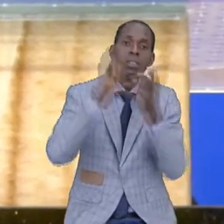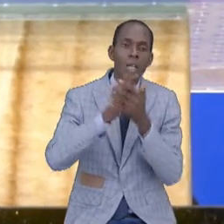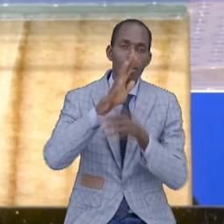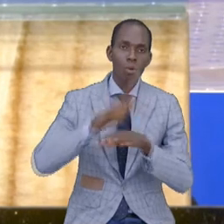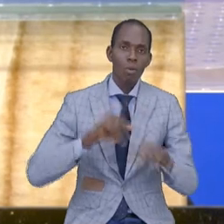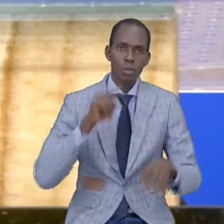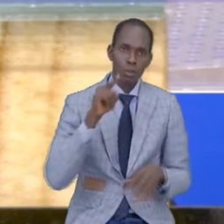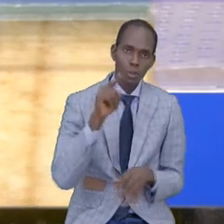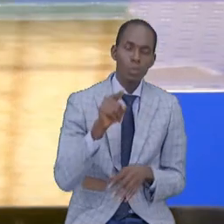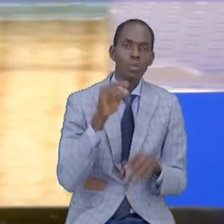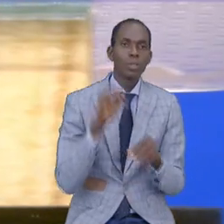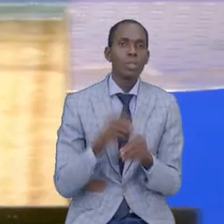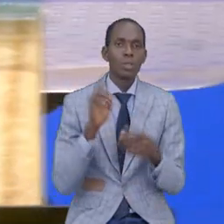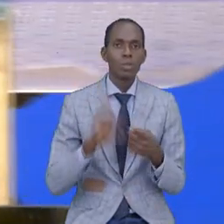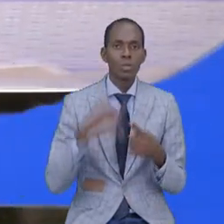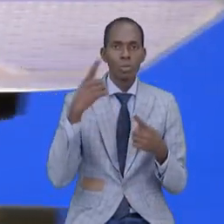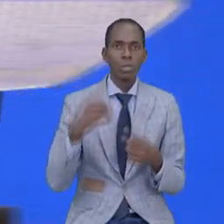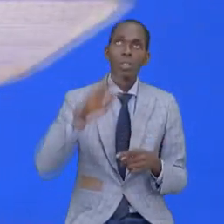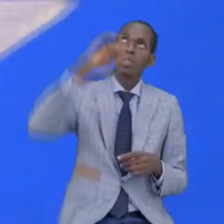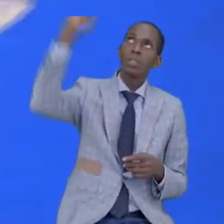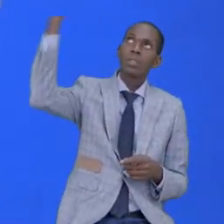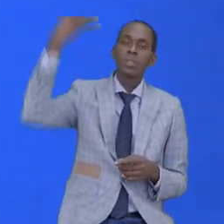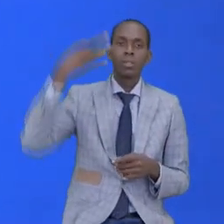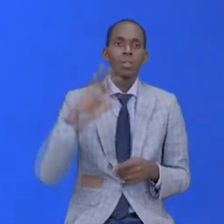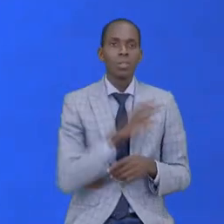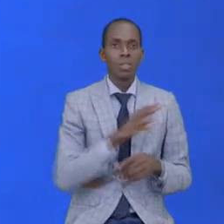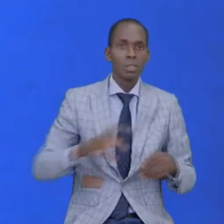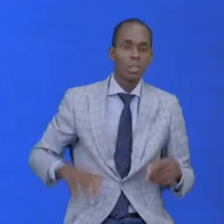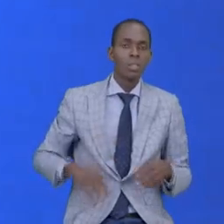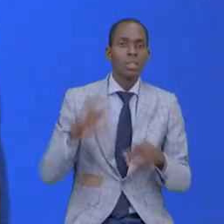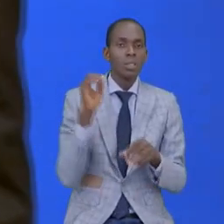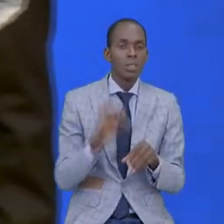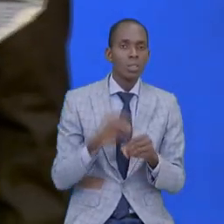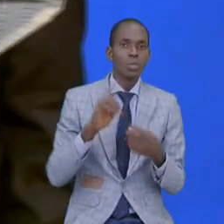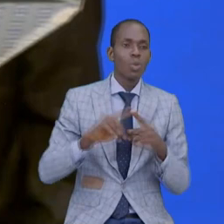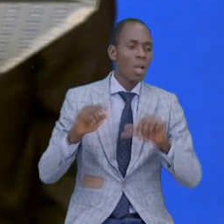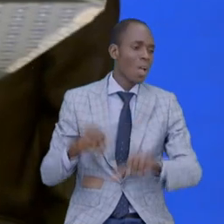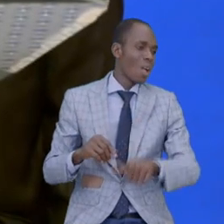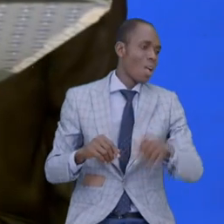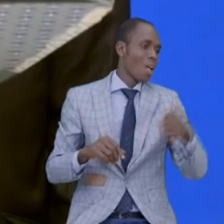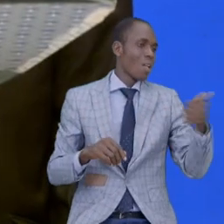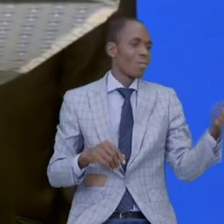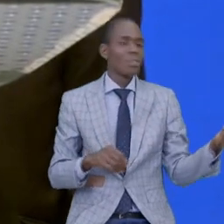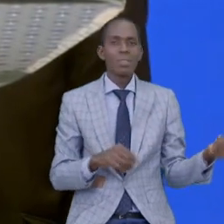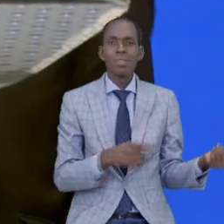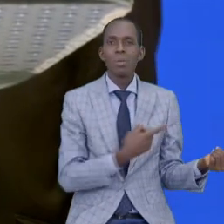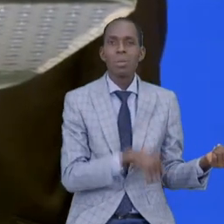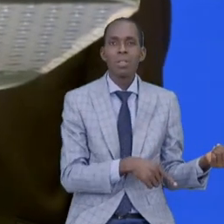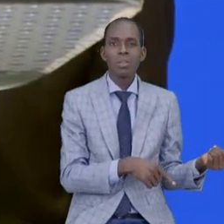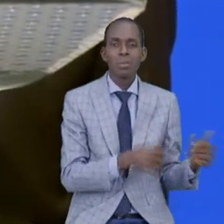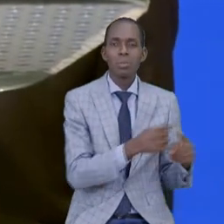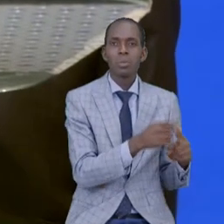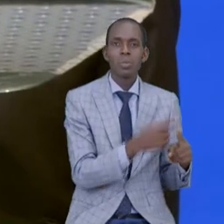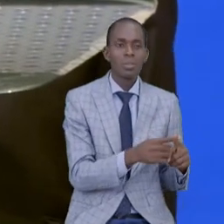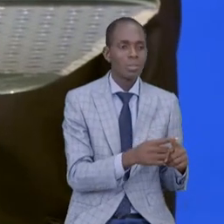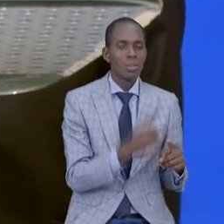you into the grace of Christ unto another gospel.